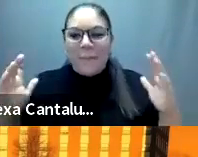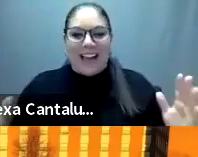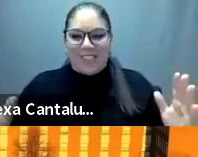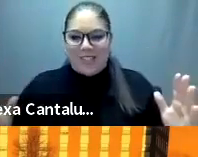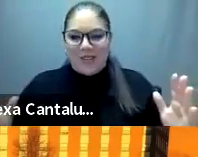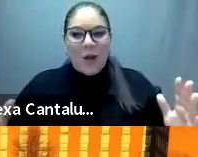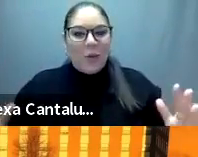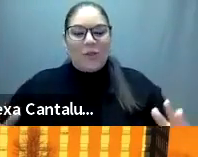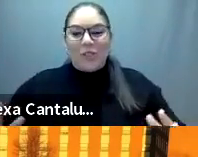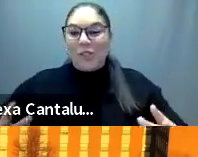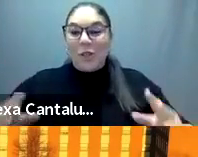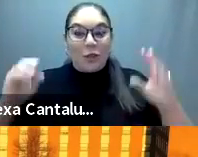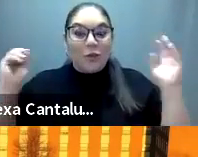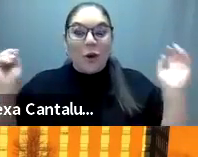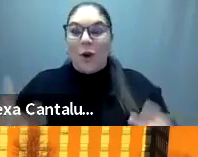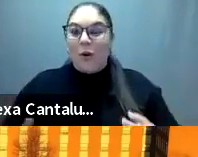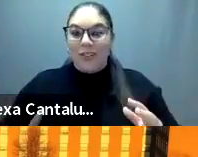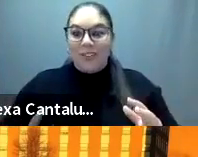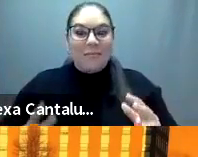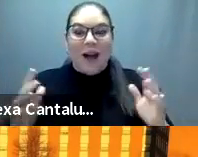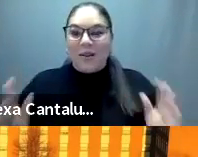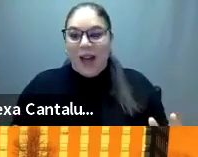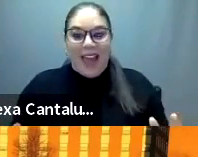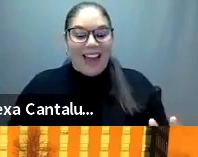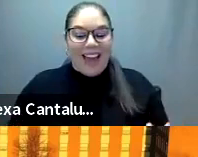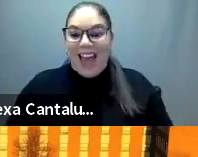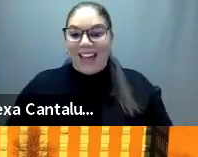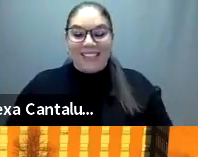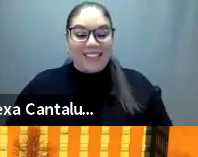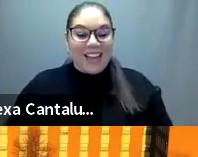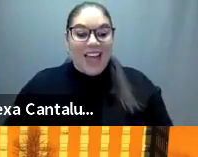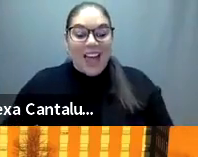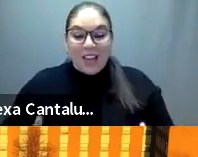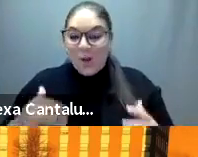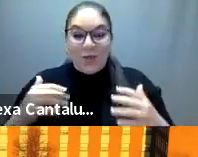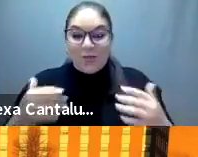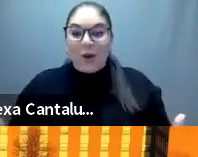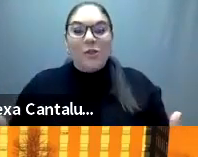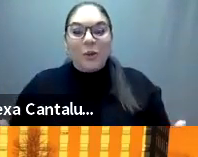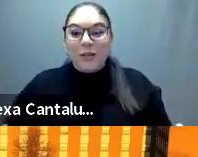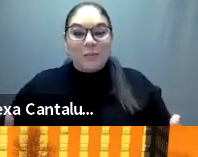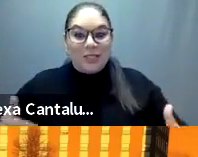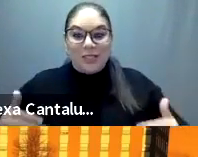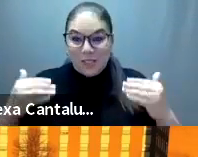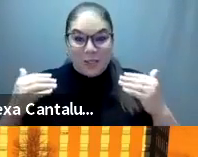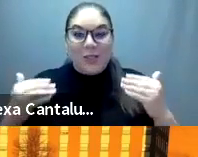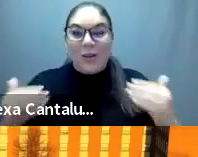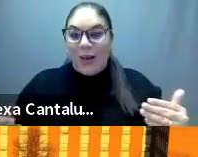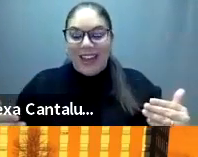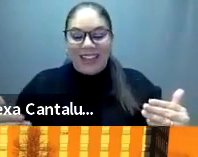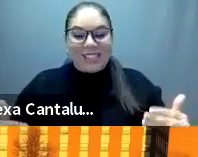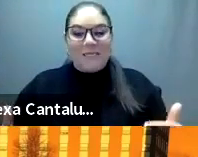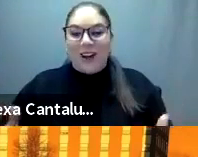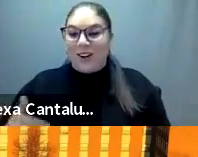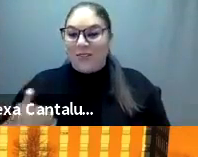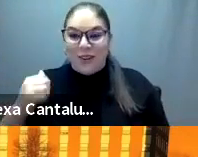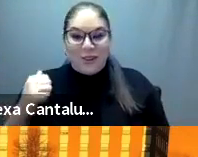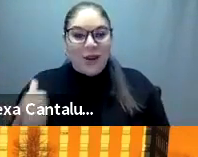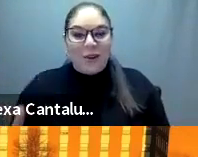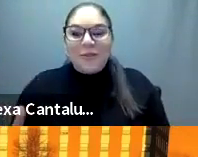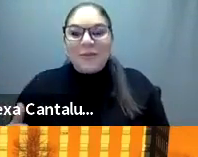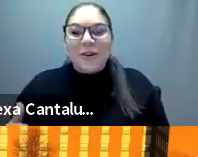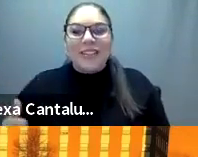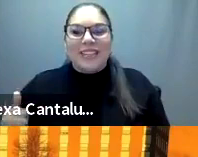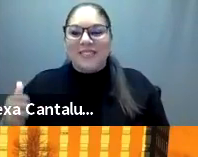ever imagine was just thrown my way. And you have no choice but to just do it. It doesn't matter if